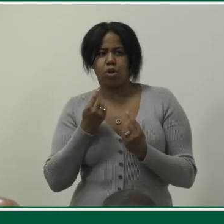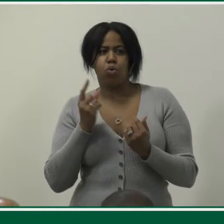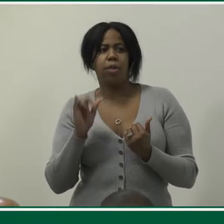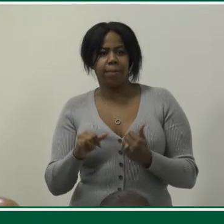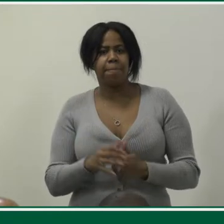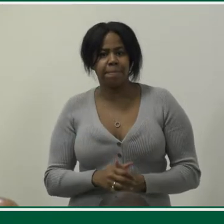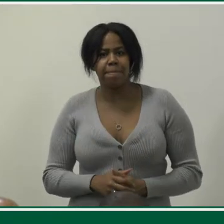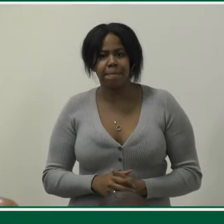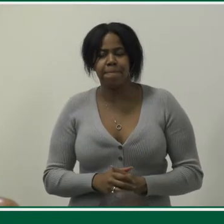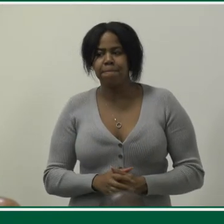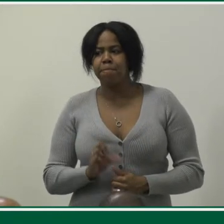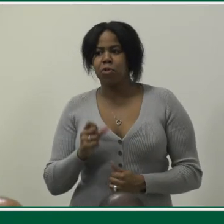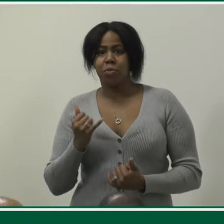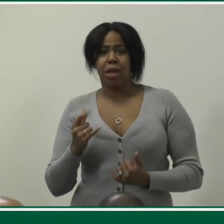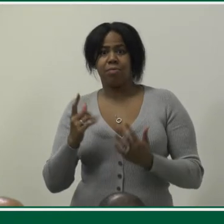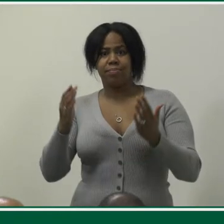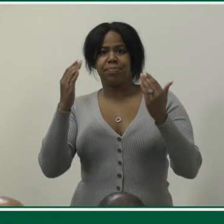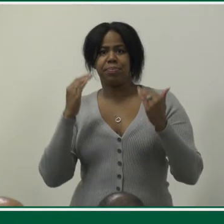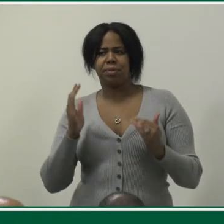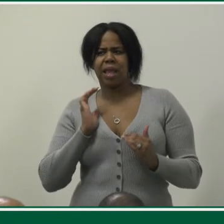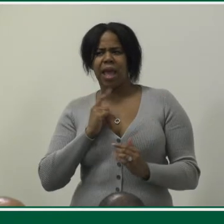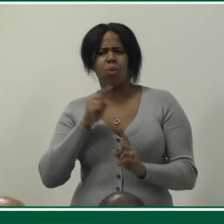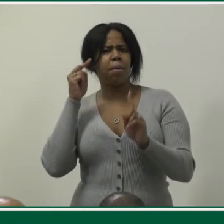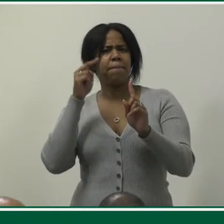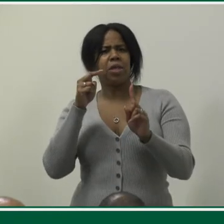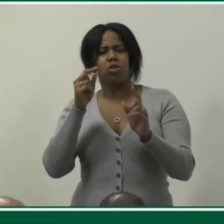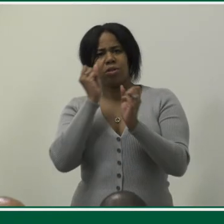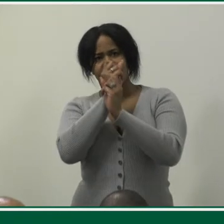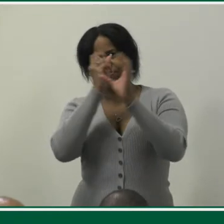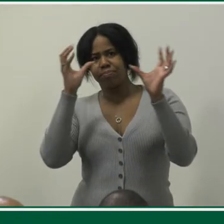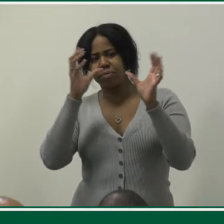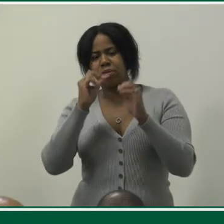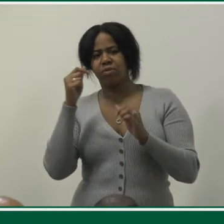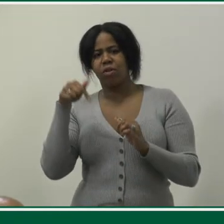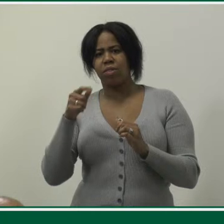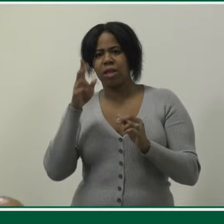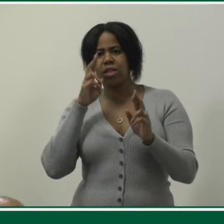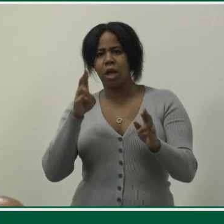here is the mission of the Honors College. So